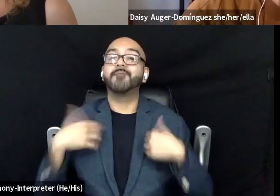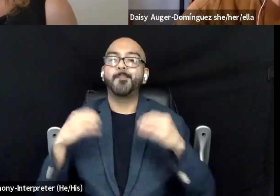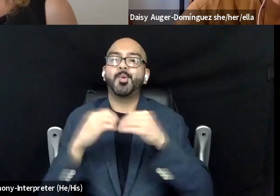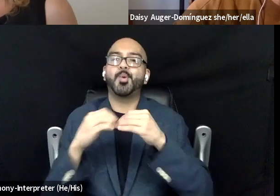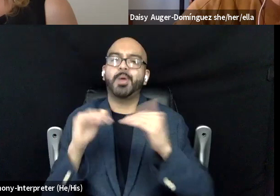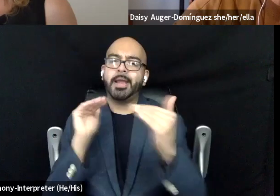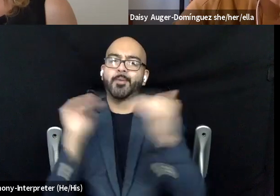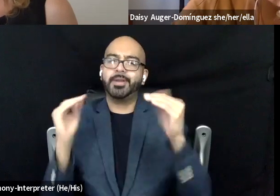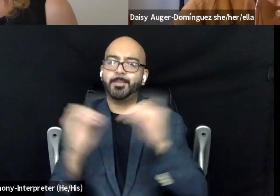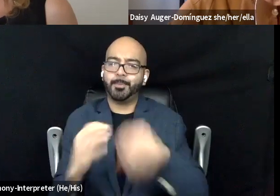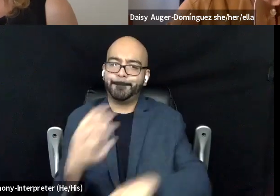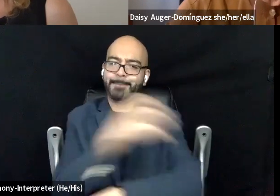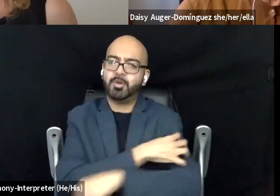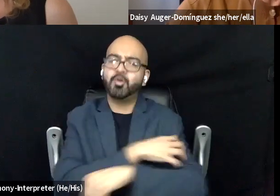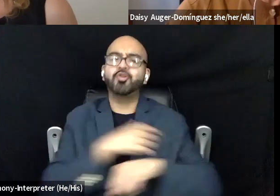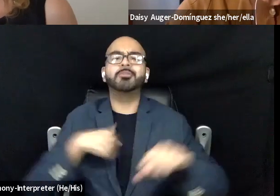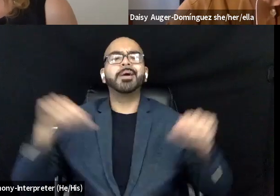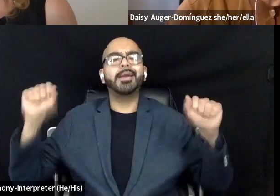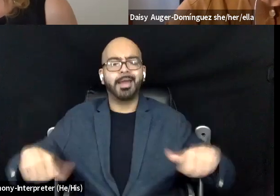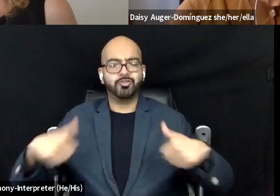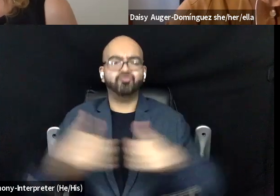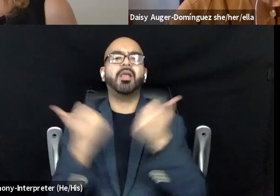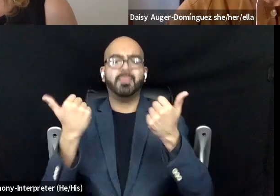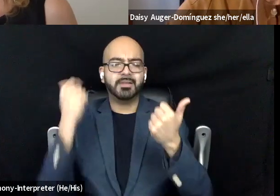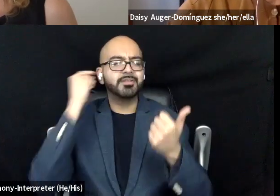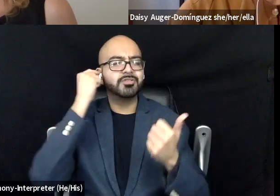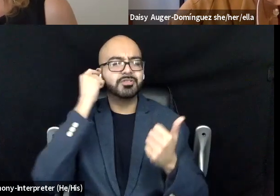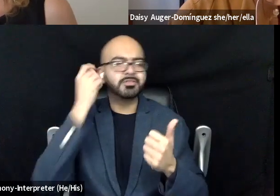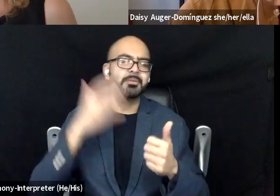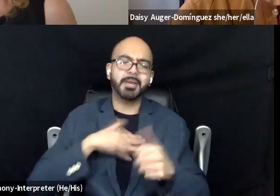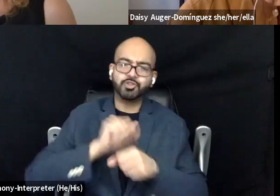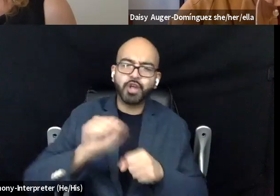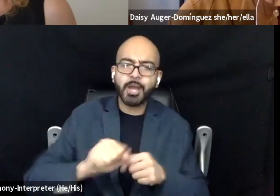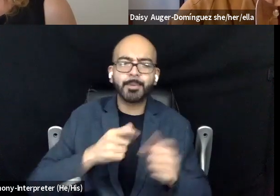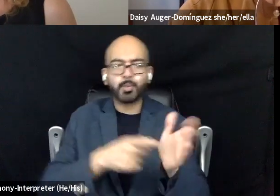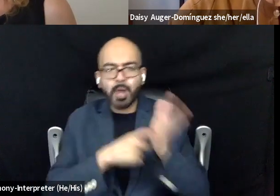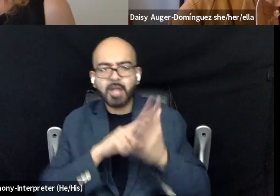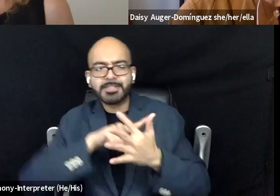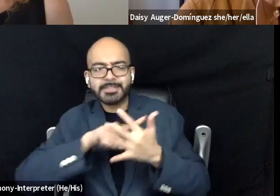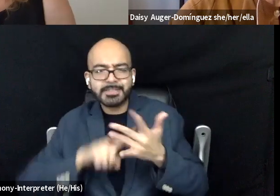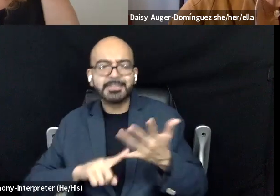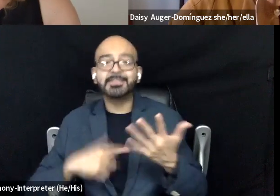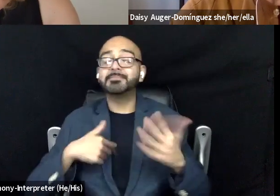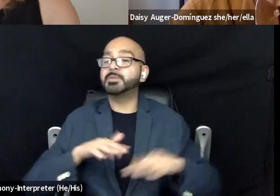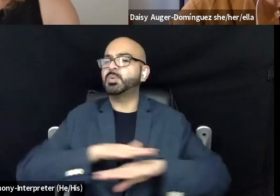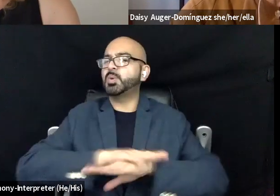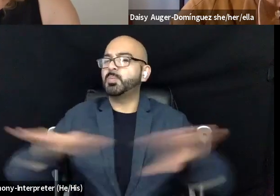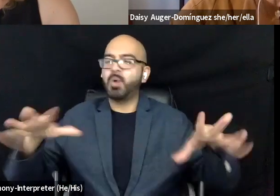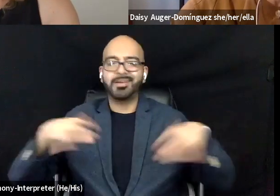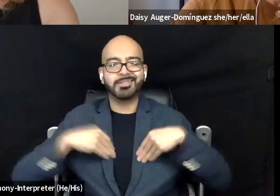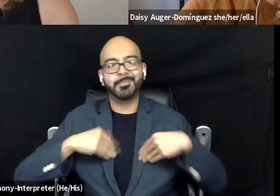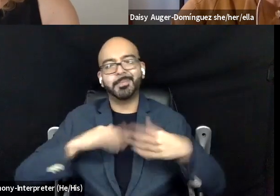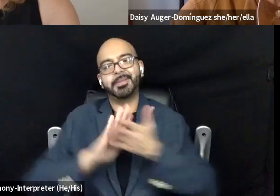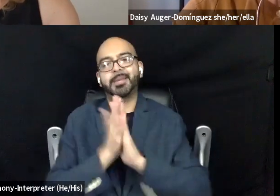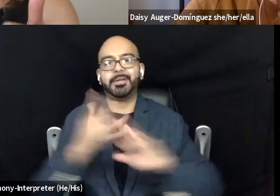challenge where I've been placed and what I've been placed to do. I no longer accept being just the voice of diversity,